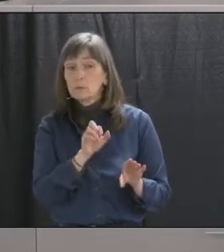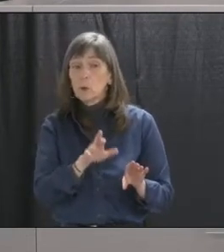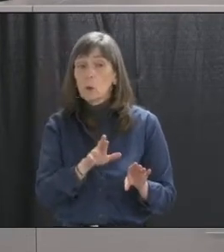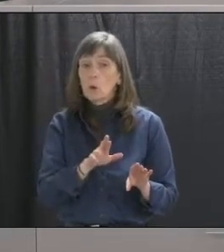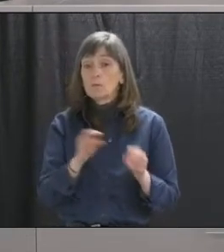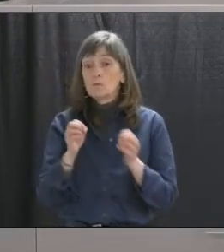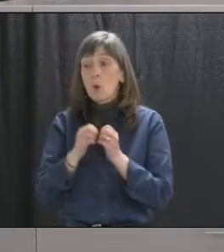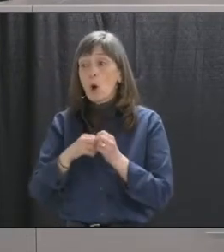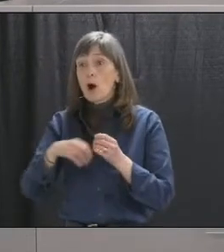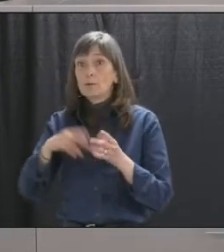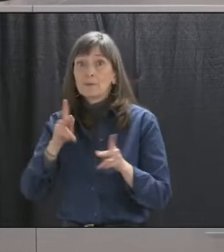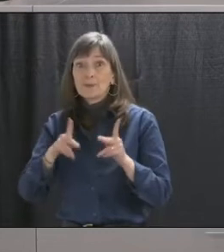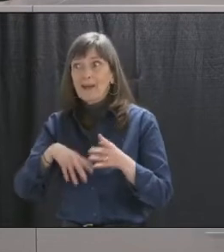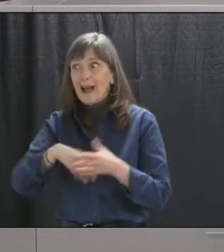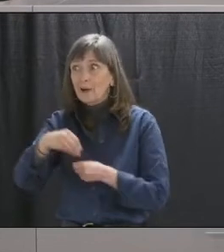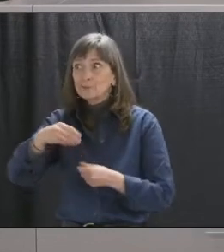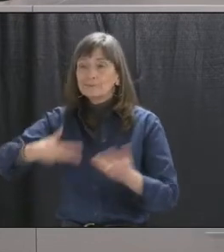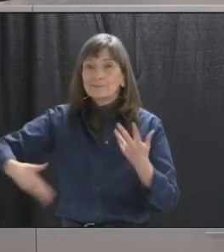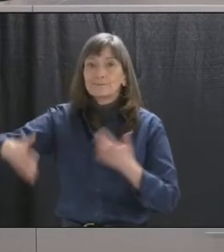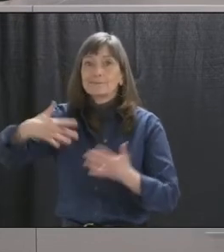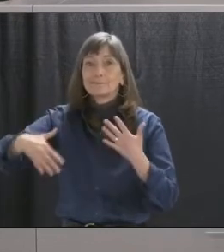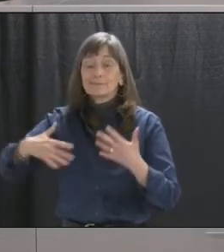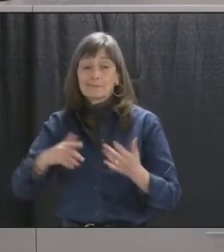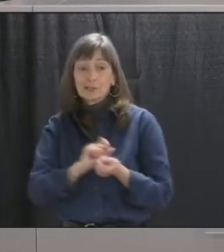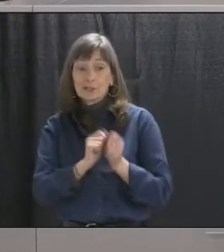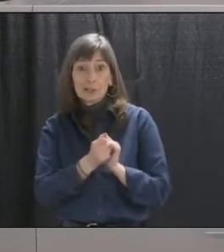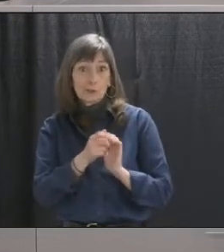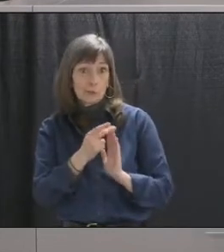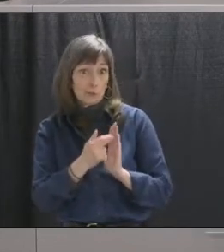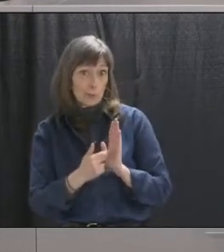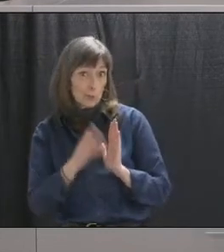more people go out, are we going to change expectations?